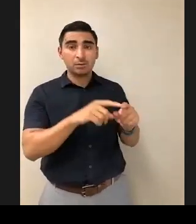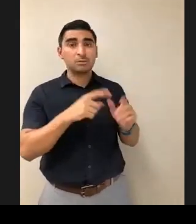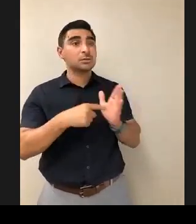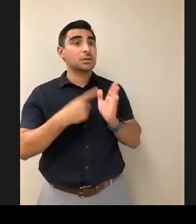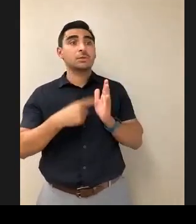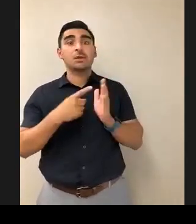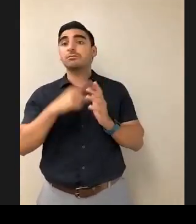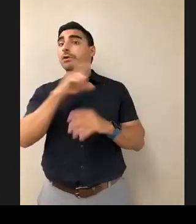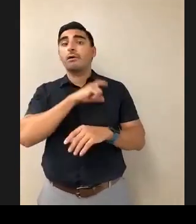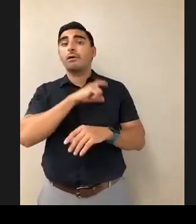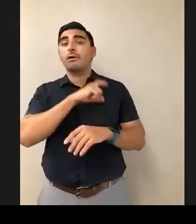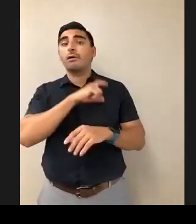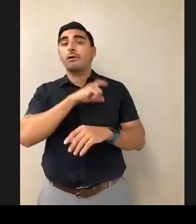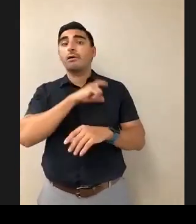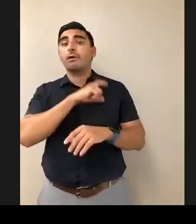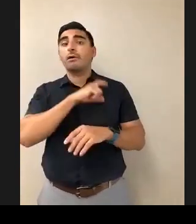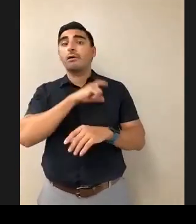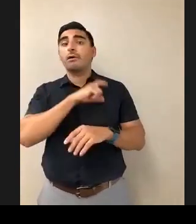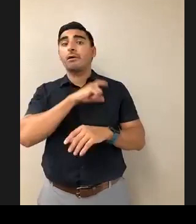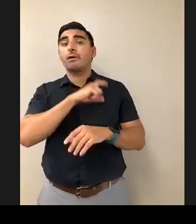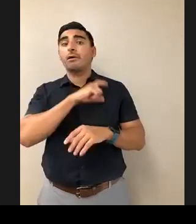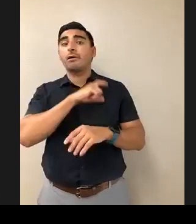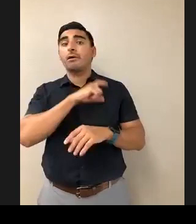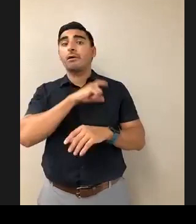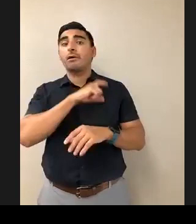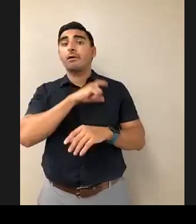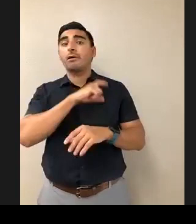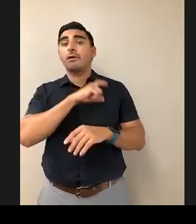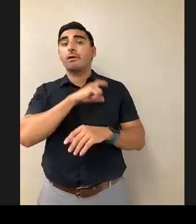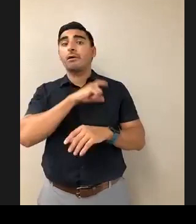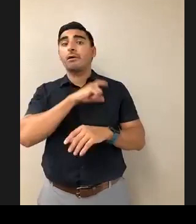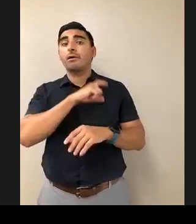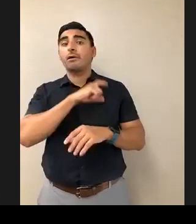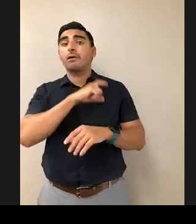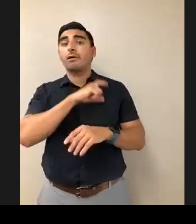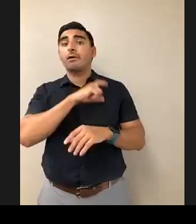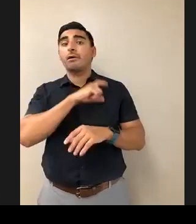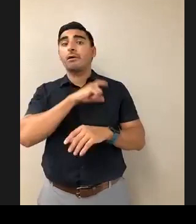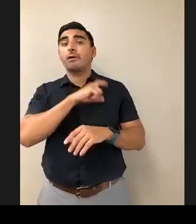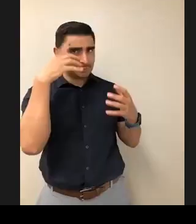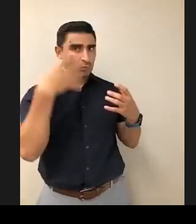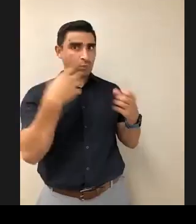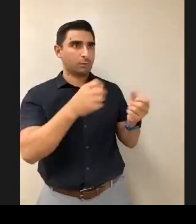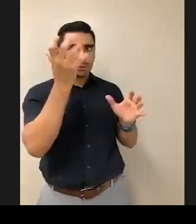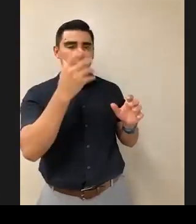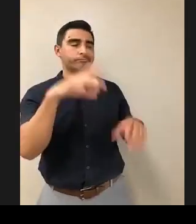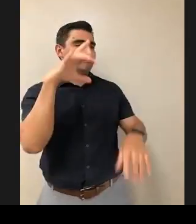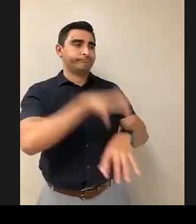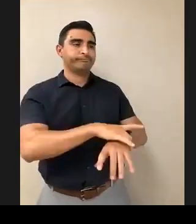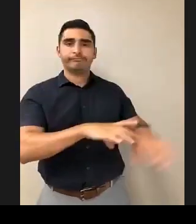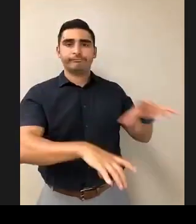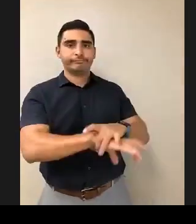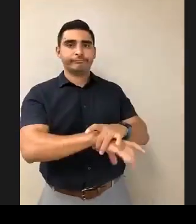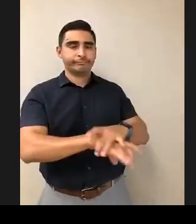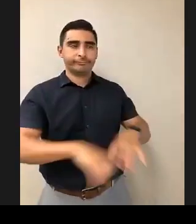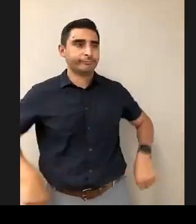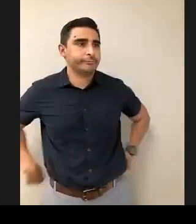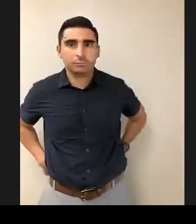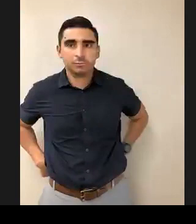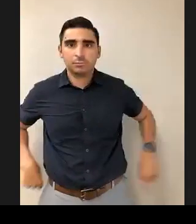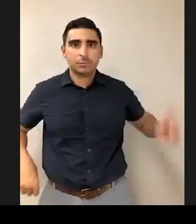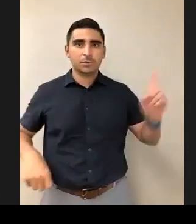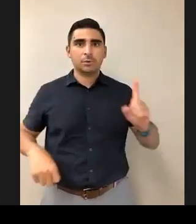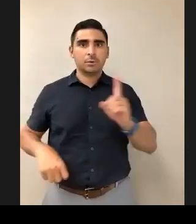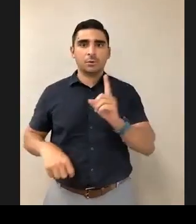just quickly handcuff the person and remove them from the situation. And some of you may have seen it. If you haven't, I'd